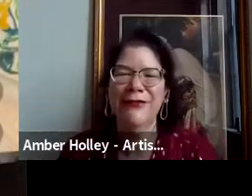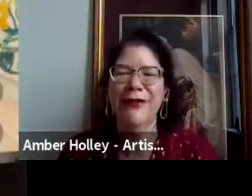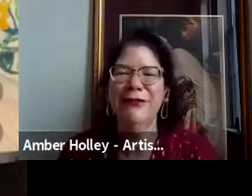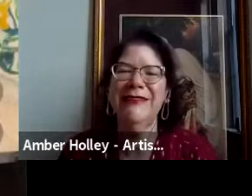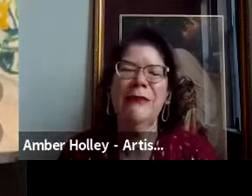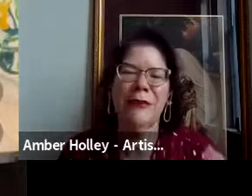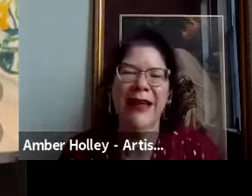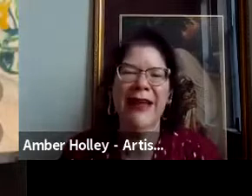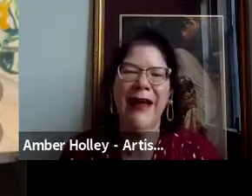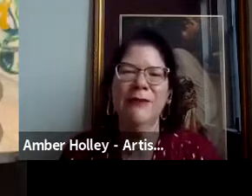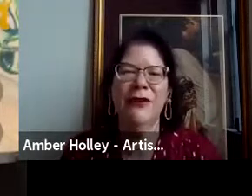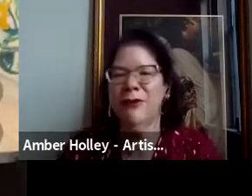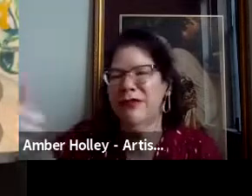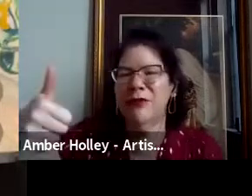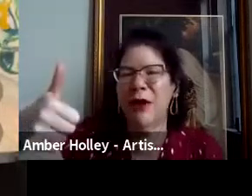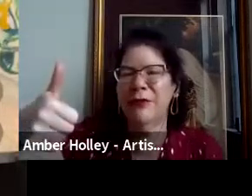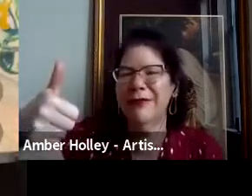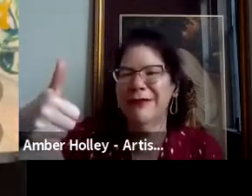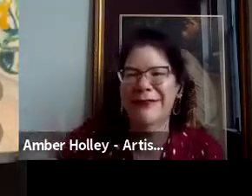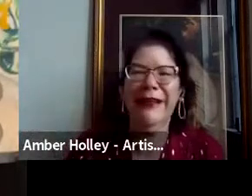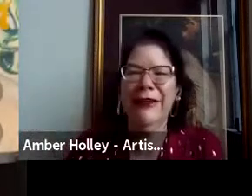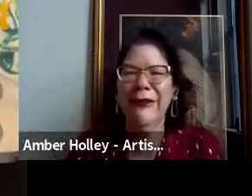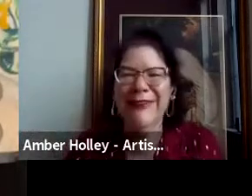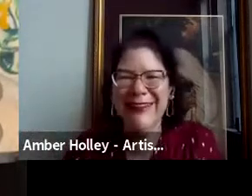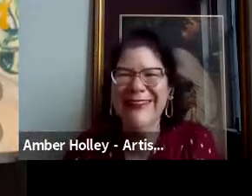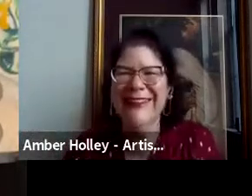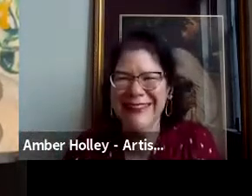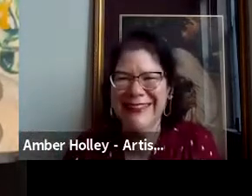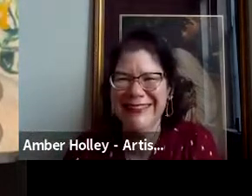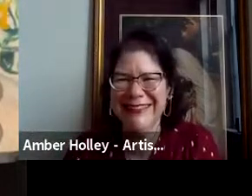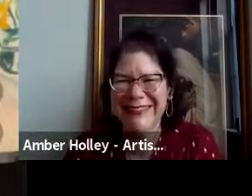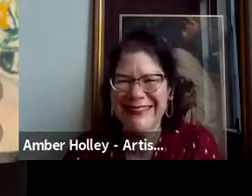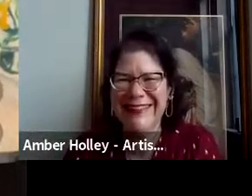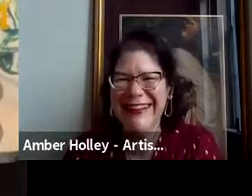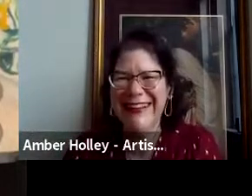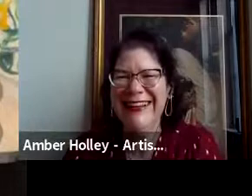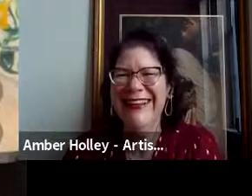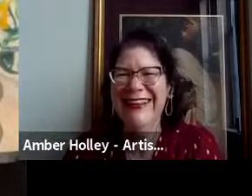clap from Lisa, but we can't clap. So thumbs up. Thank you.